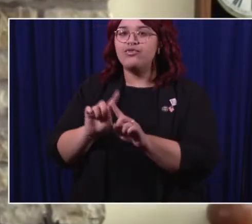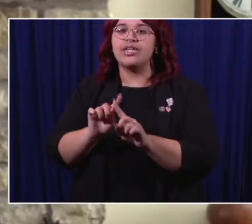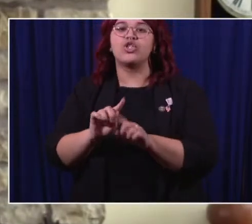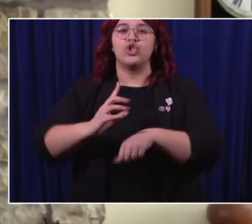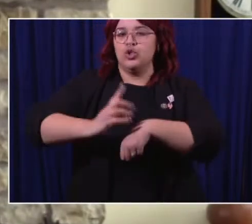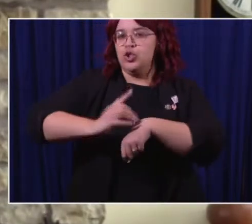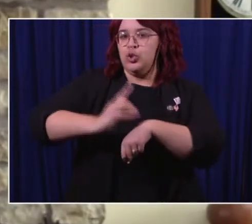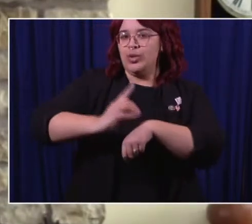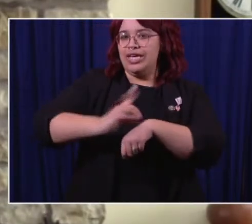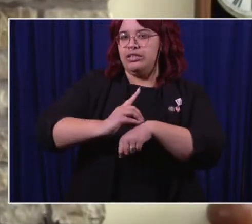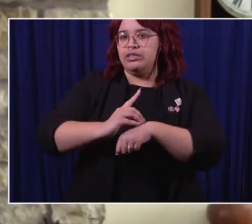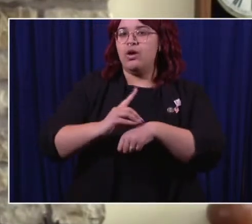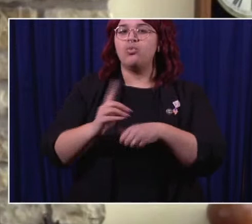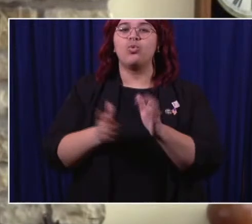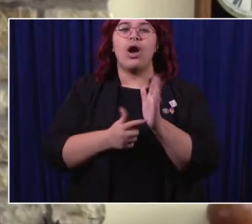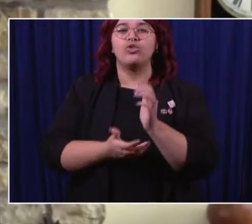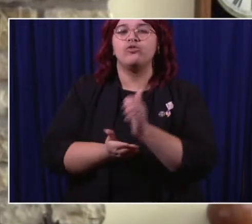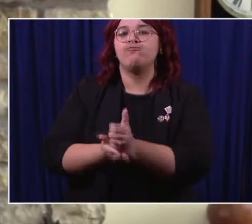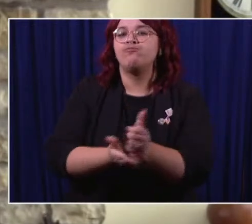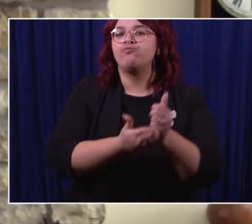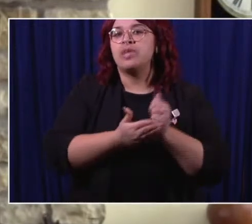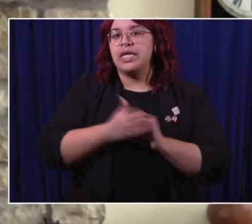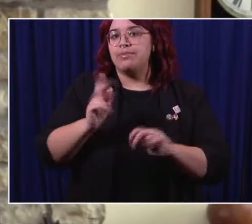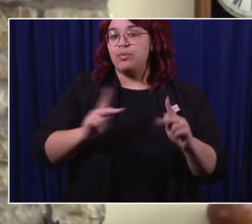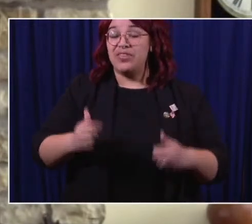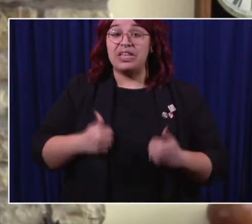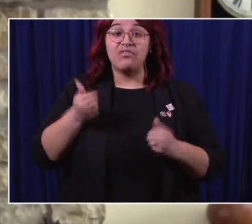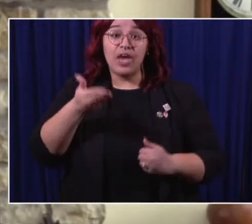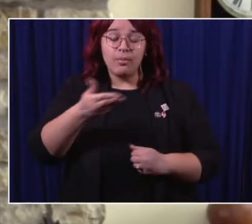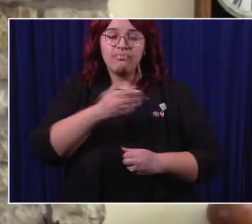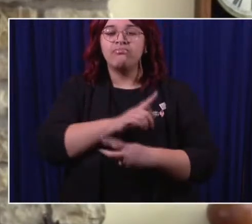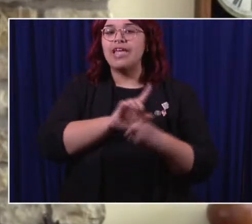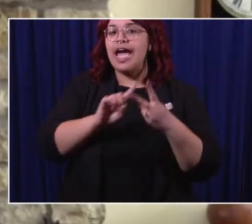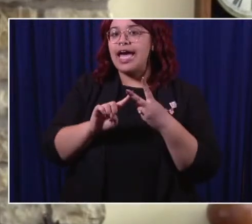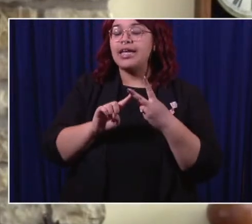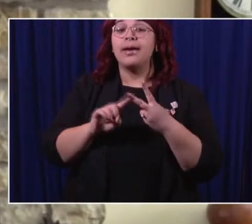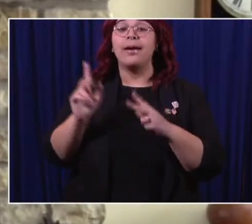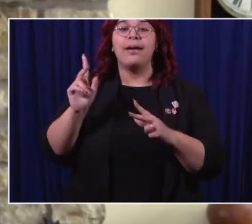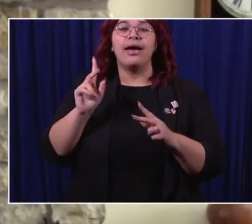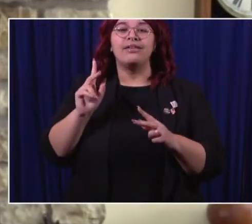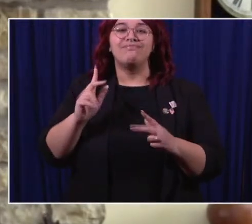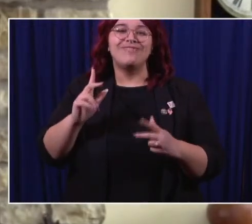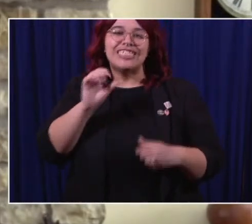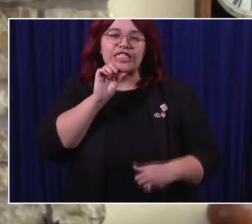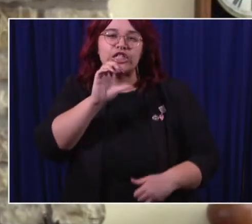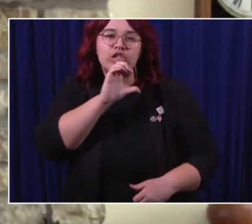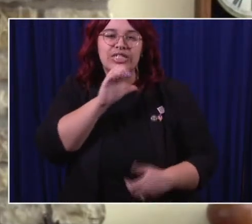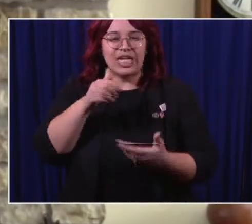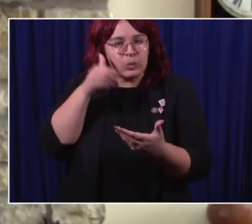were near death. After a while, we started to hear from families,